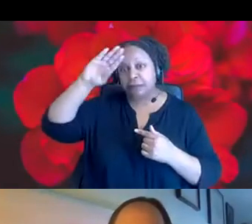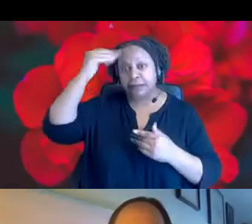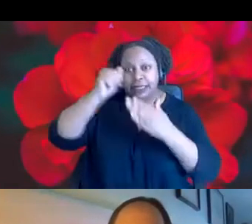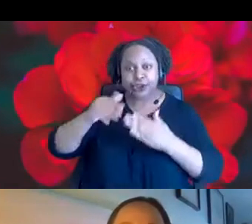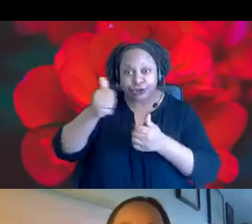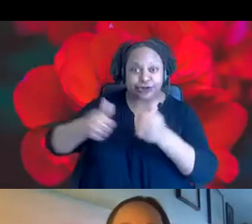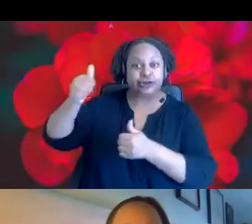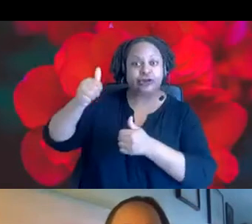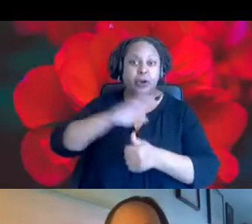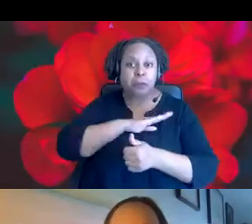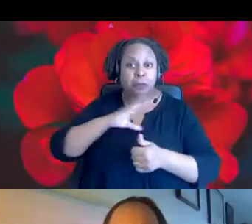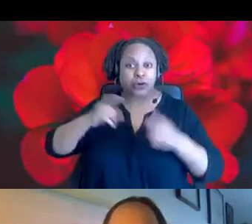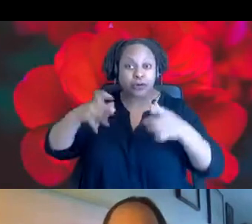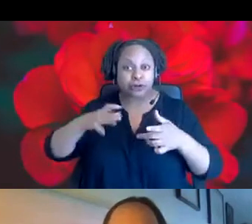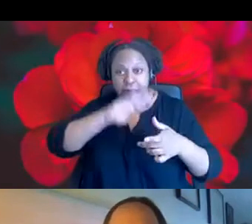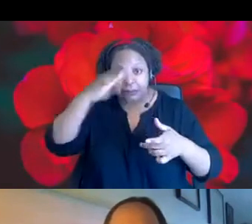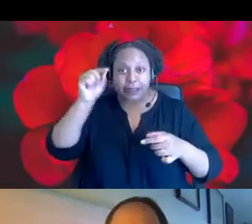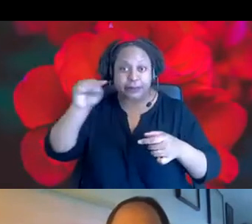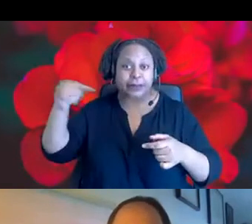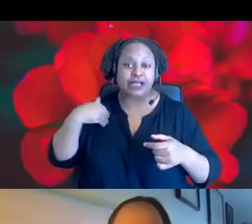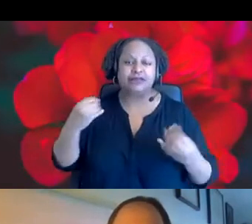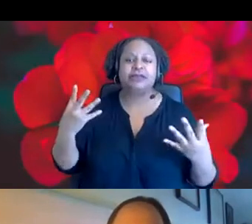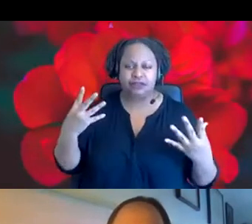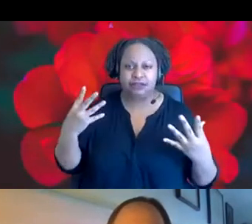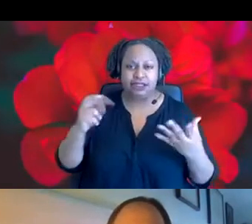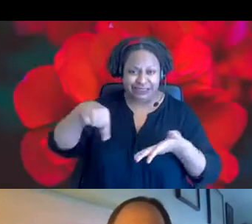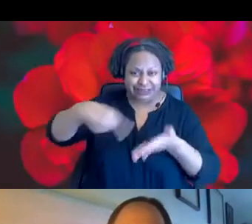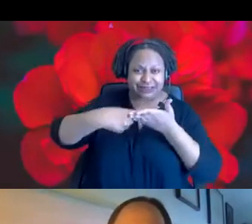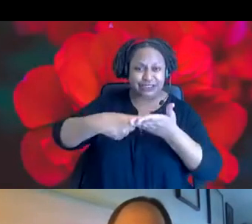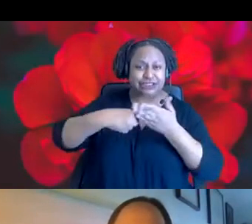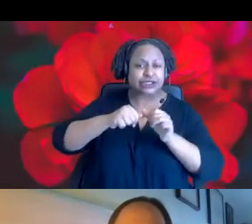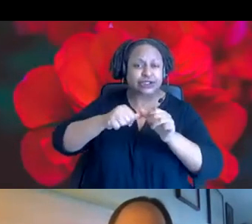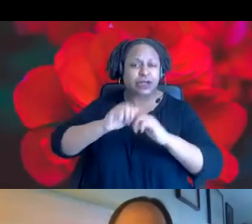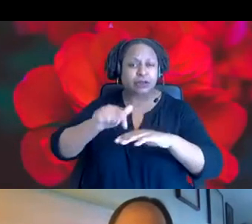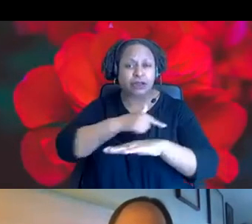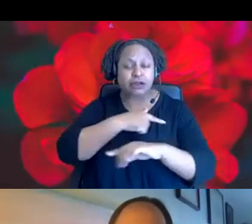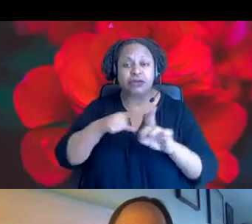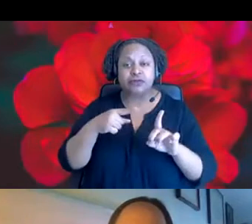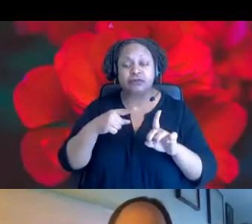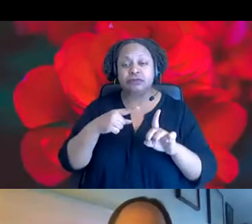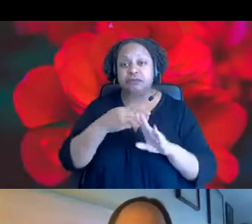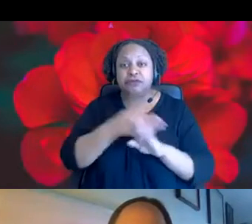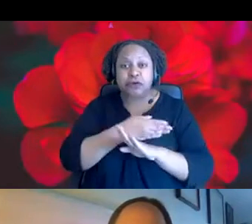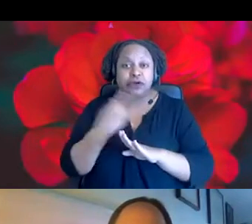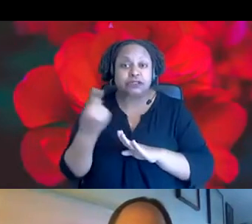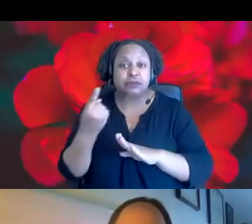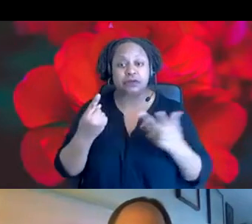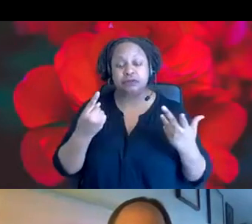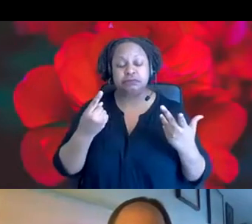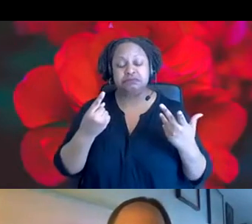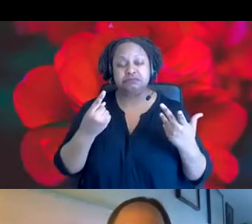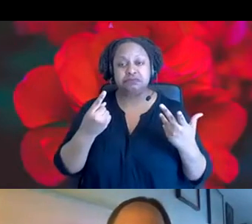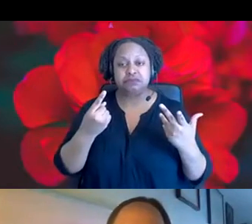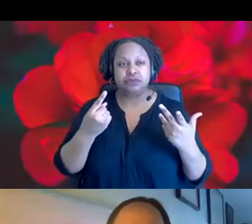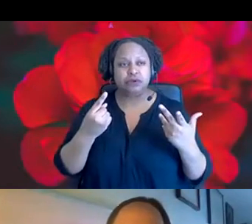roles, right? And how much longer will this conversation continue before someone's like, you know, well,